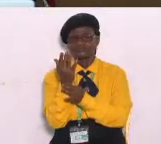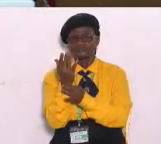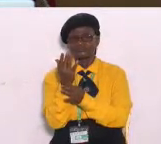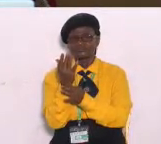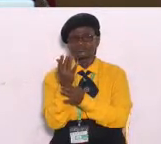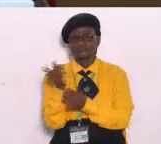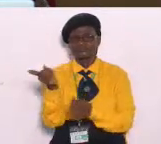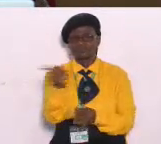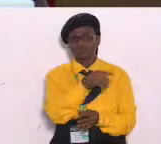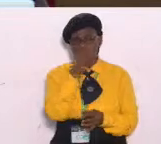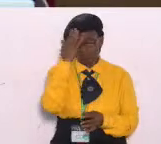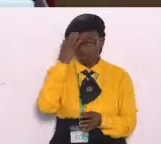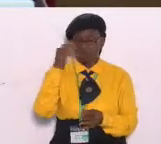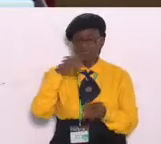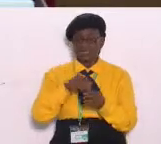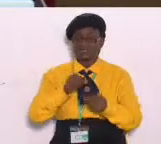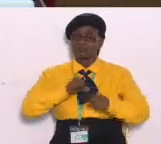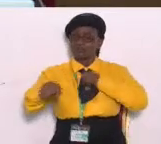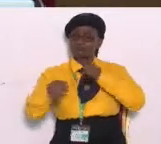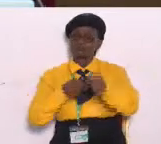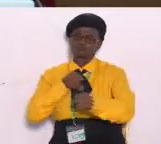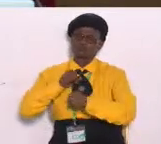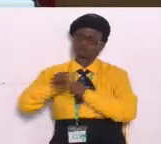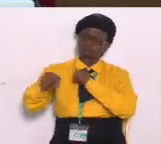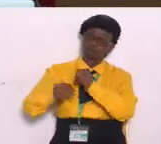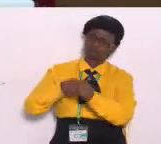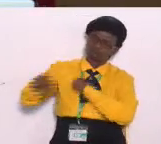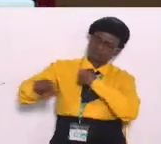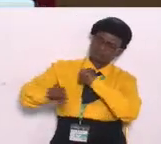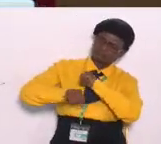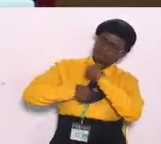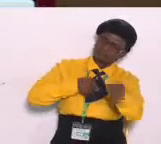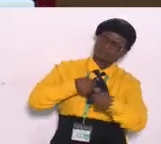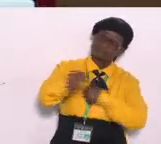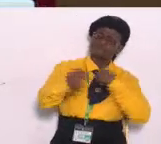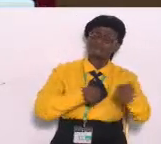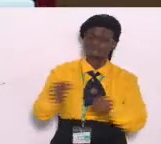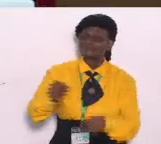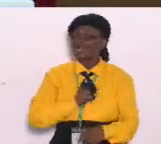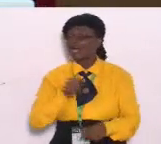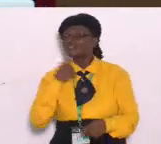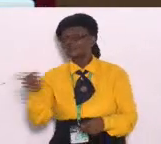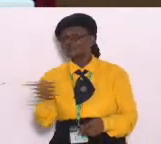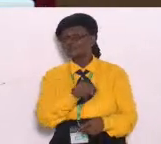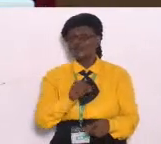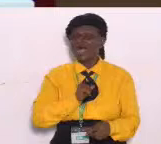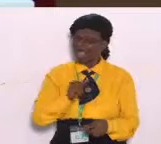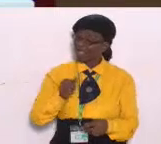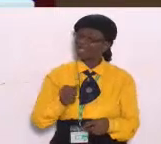You know, in boxing, I told you I used to be a boxer.